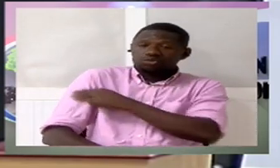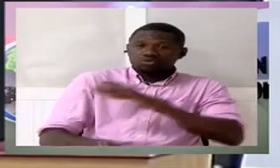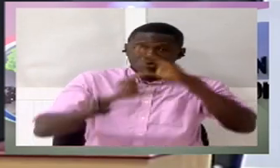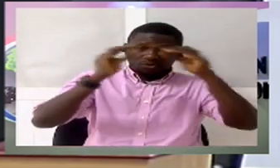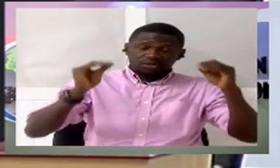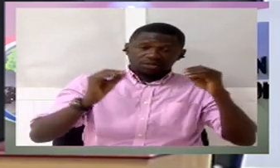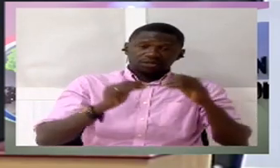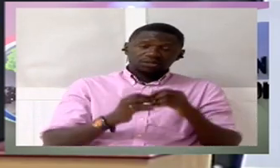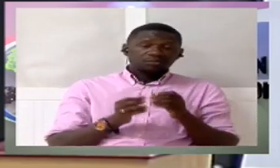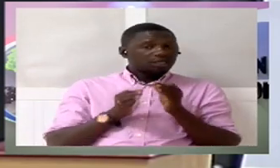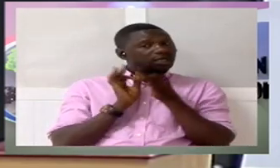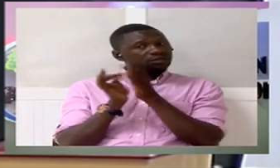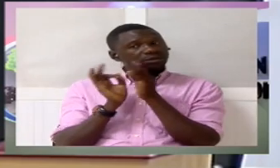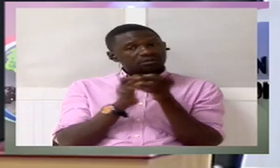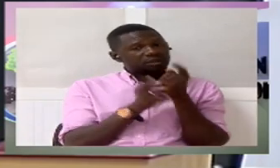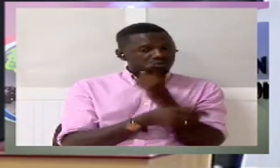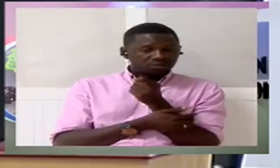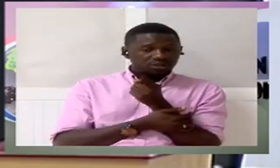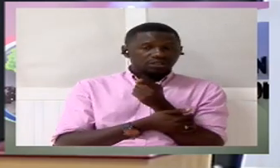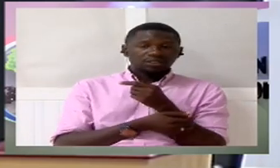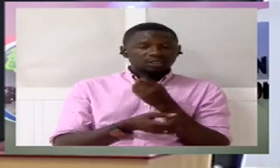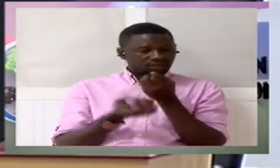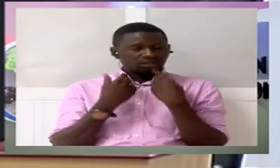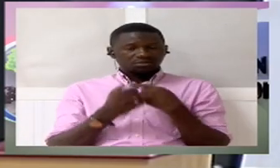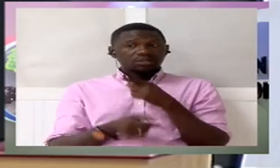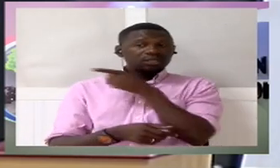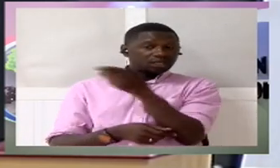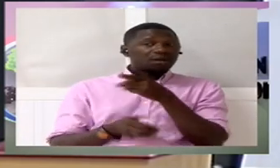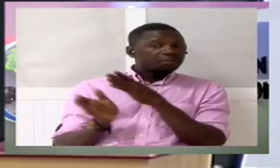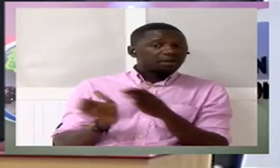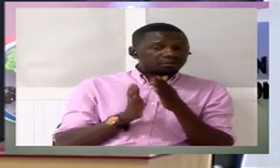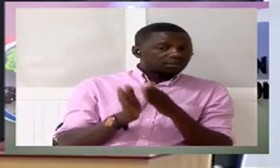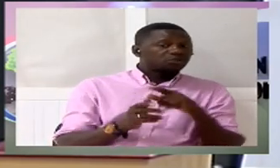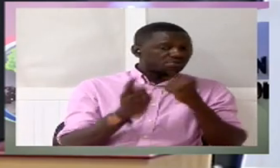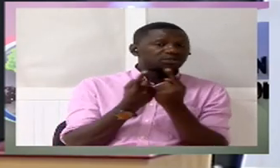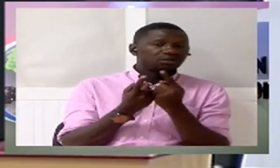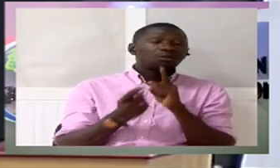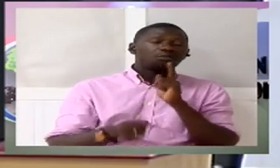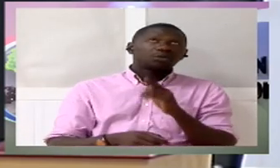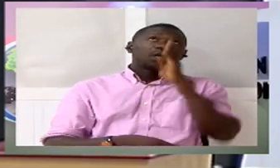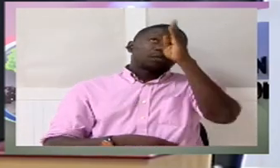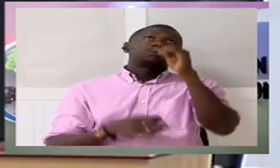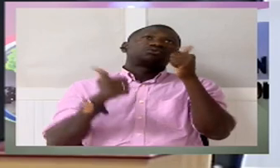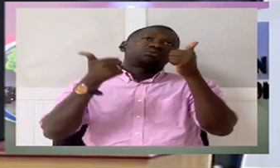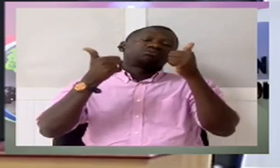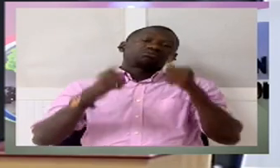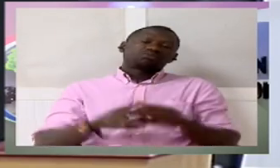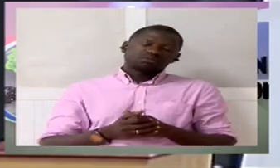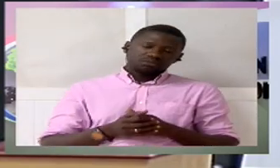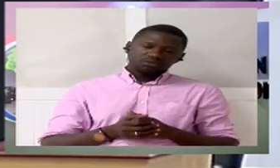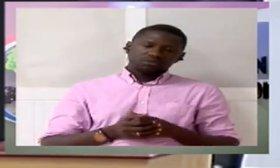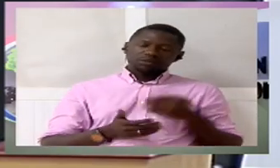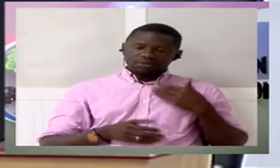are up to something. He said to me, they are up to something. But God is good. So I